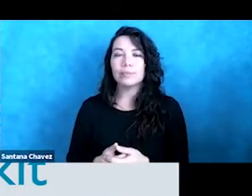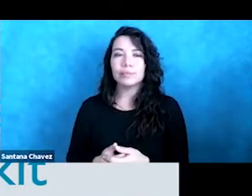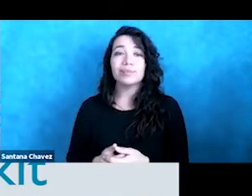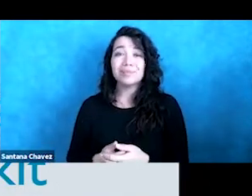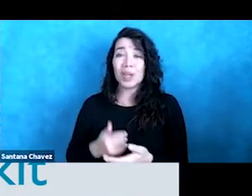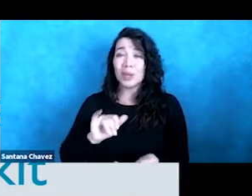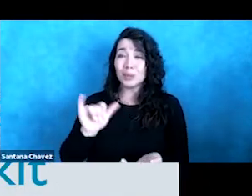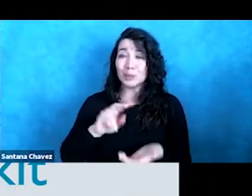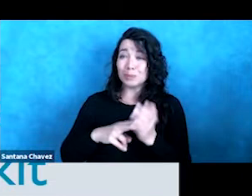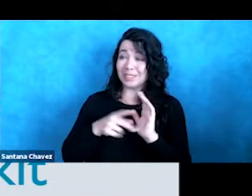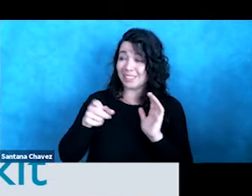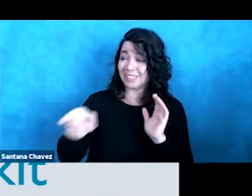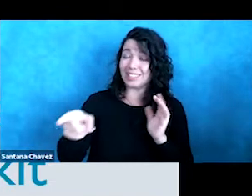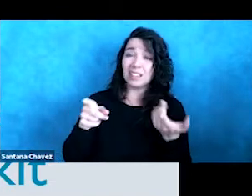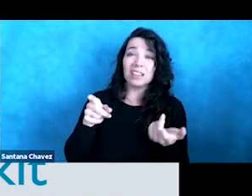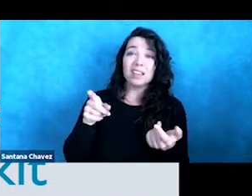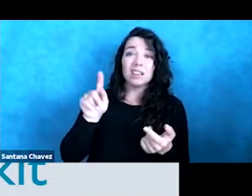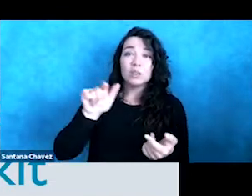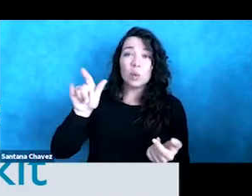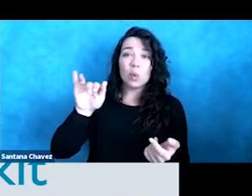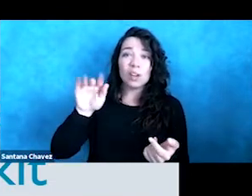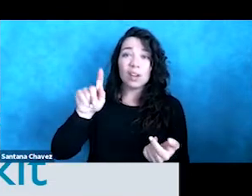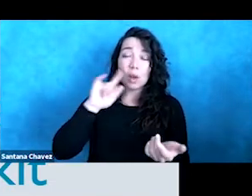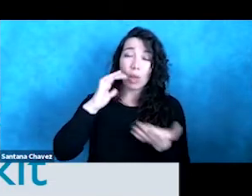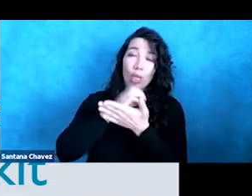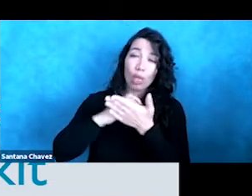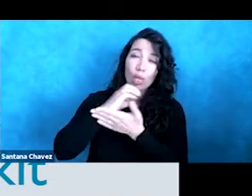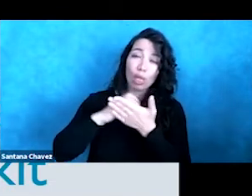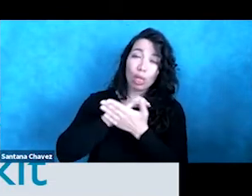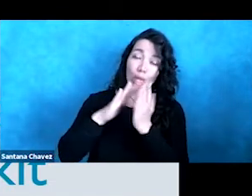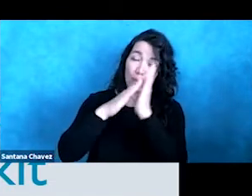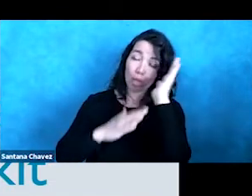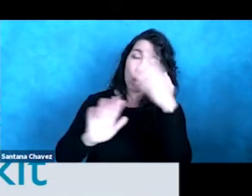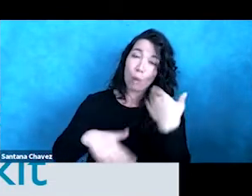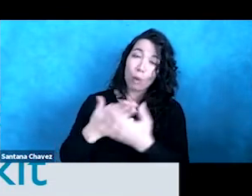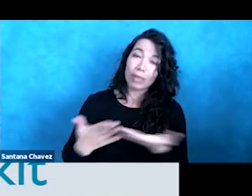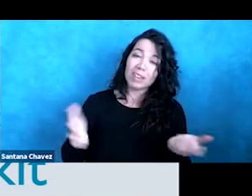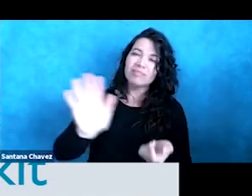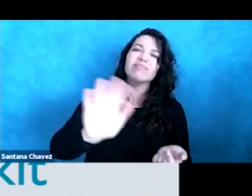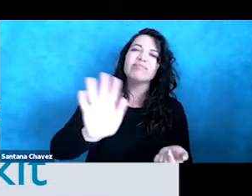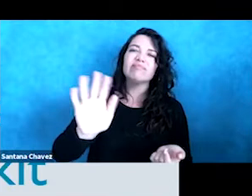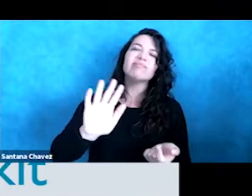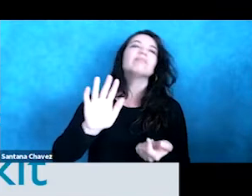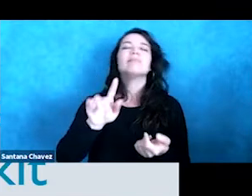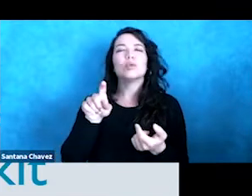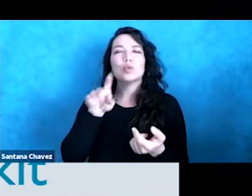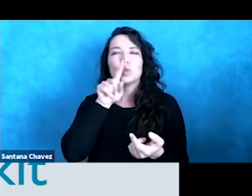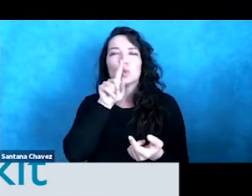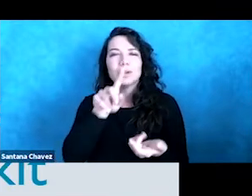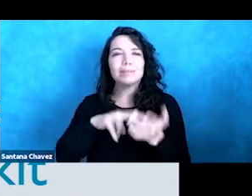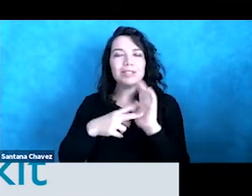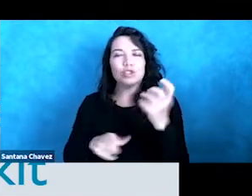back, but it's designed to be a resource. So you would reference specific sections of the tool based upon what you're looking